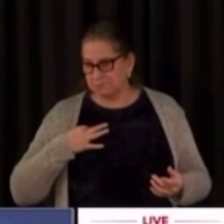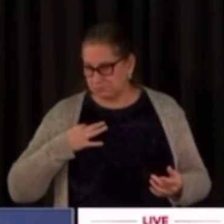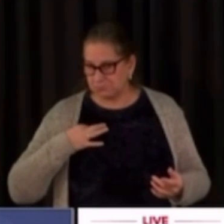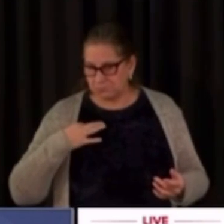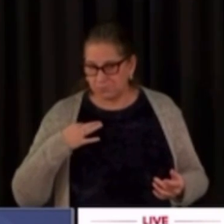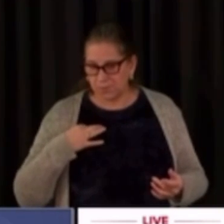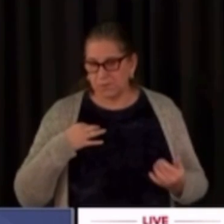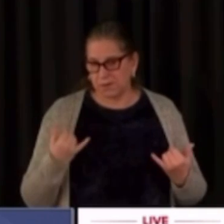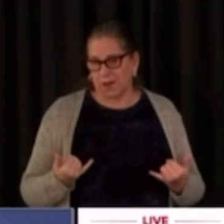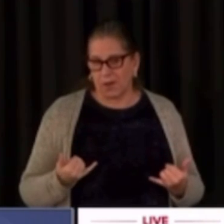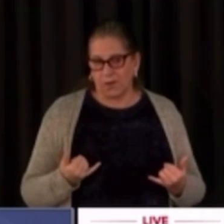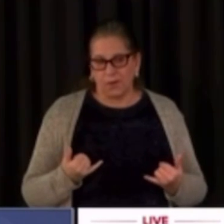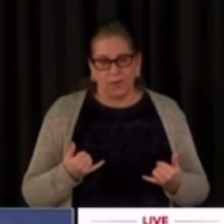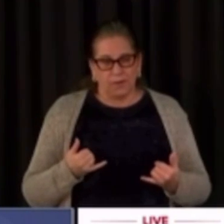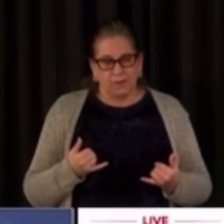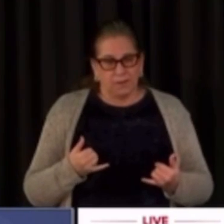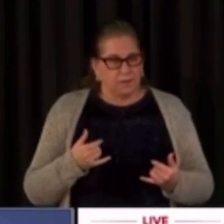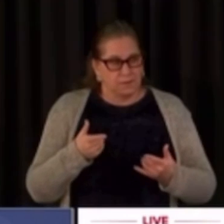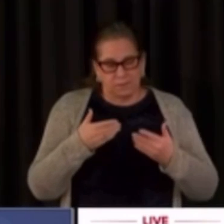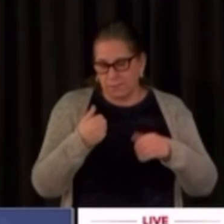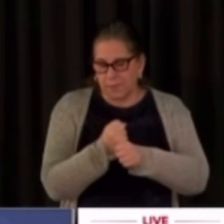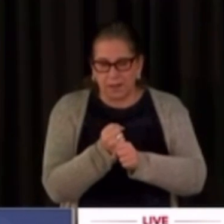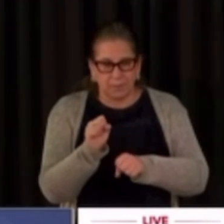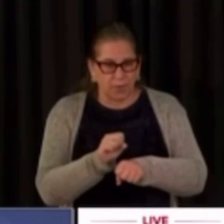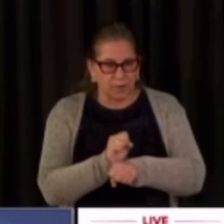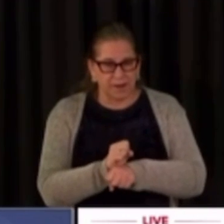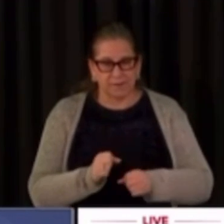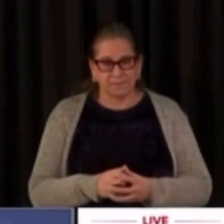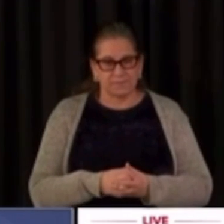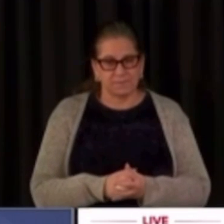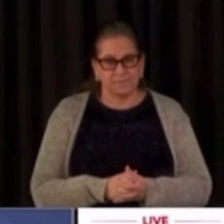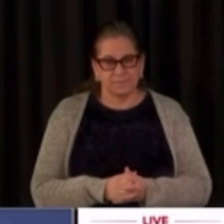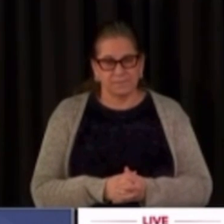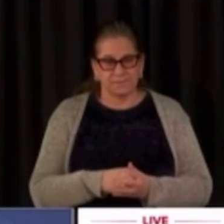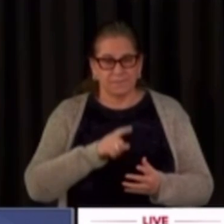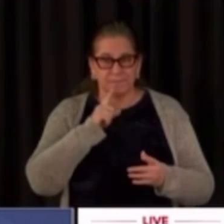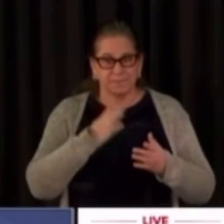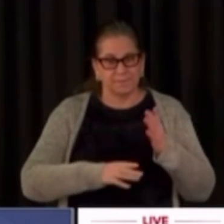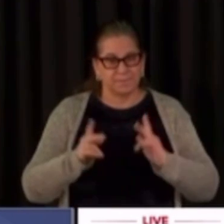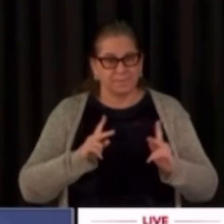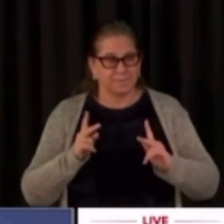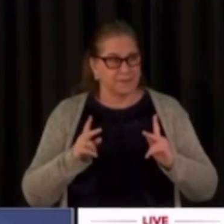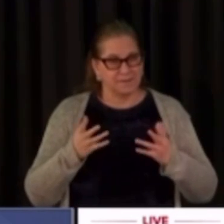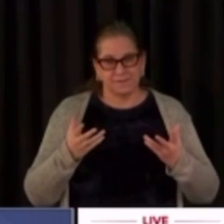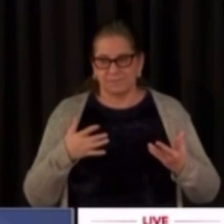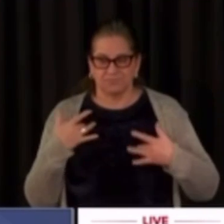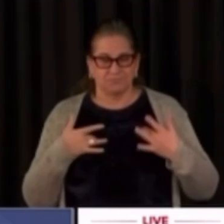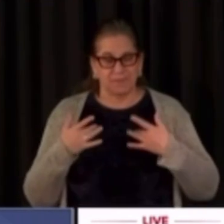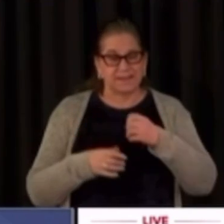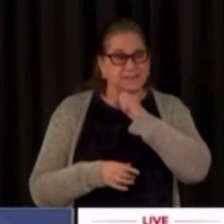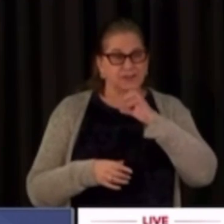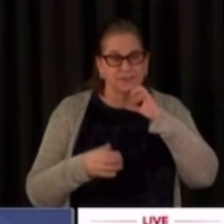now find appointments in combination with all of the enthusiastic seniors who